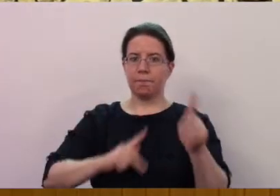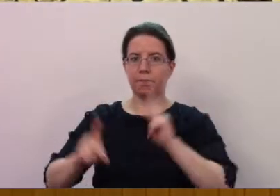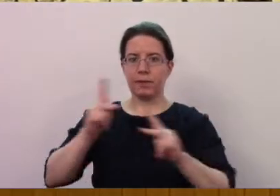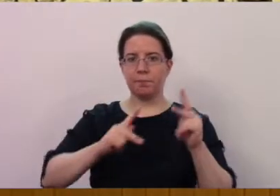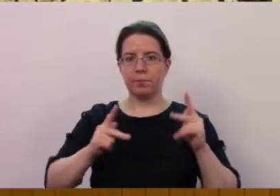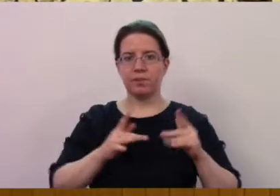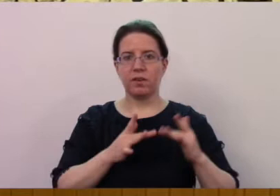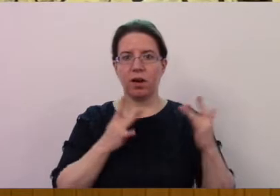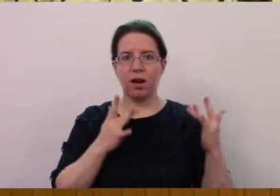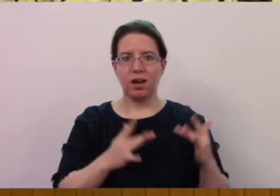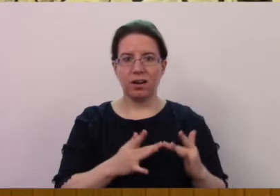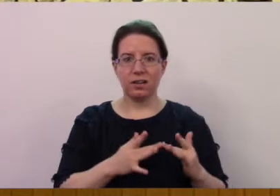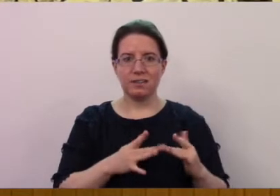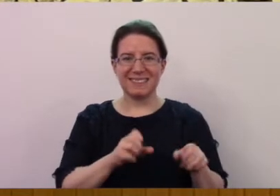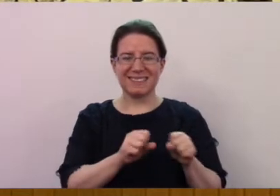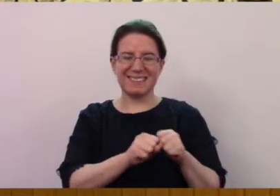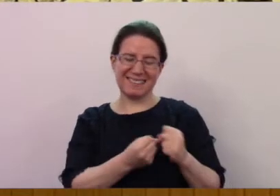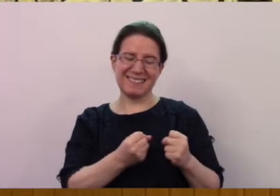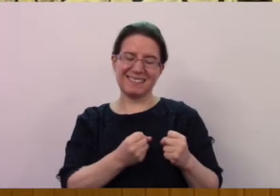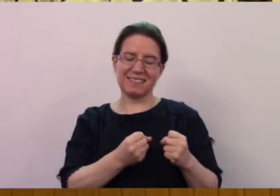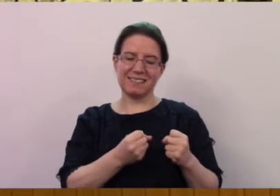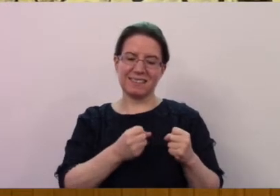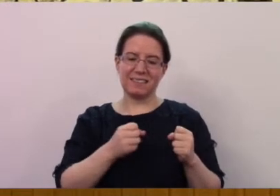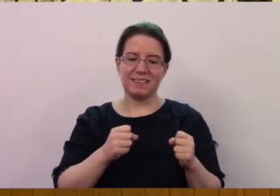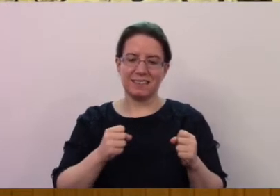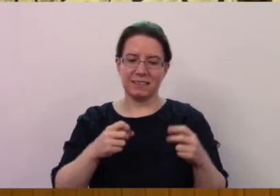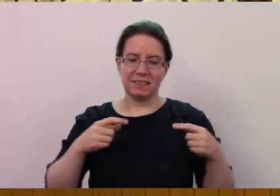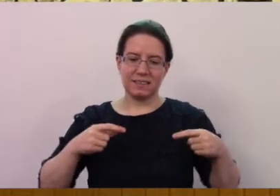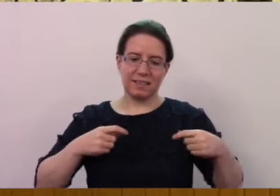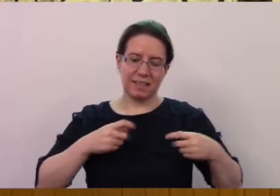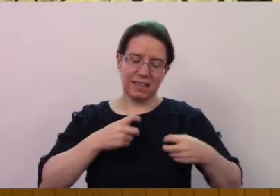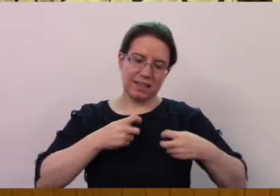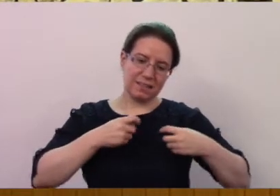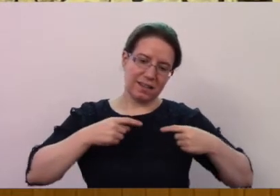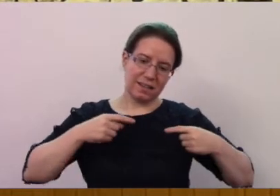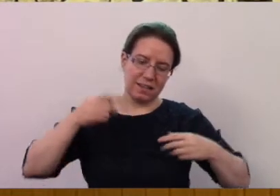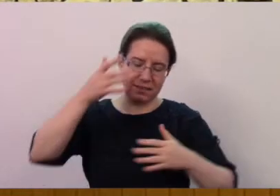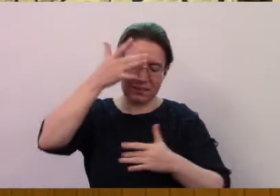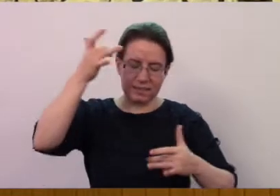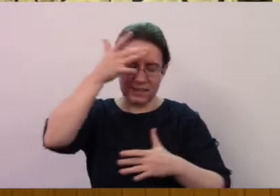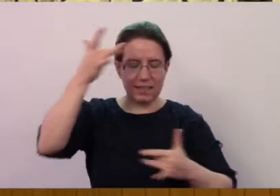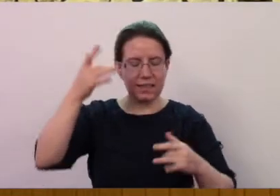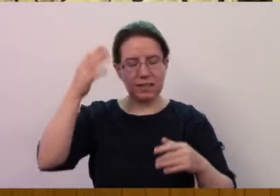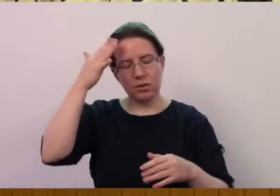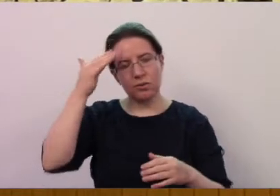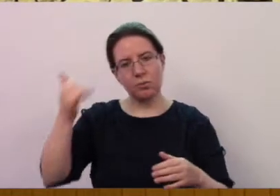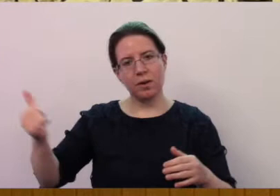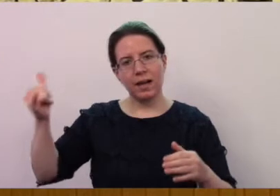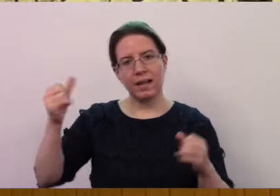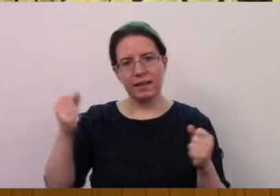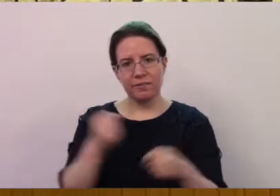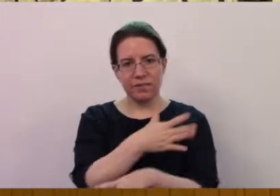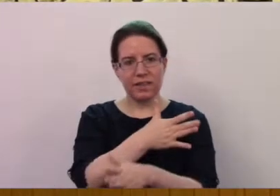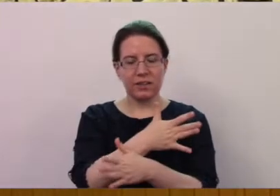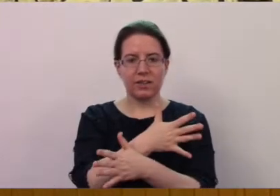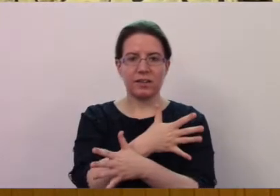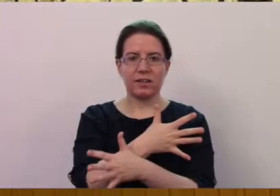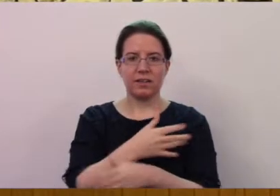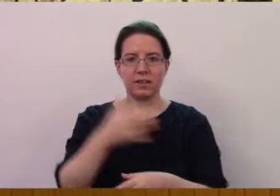looking after those things which are coming on the earth. For the powers of heaven shall be